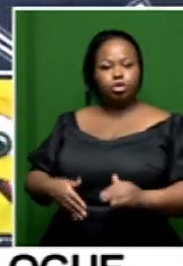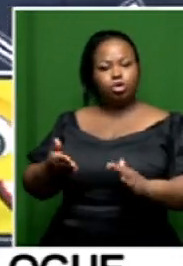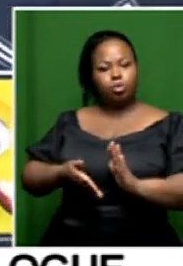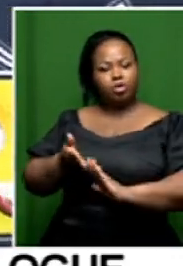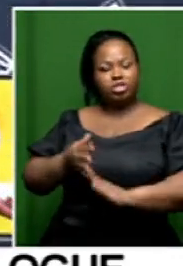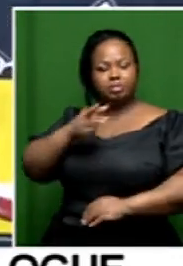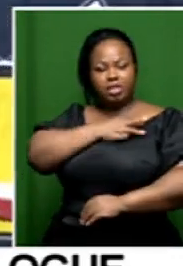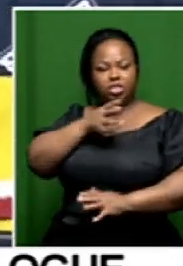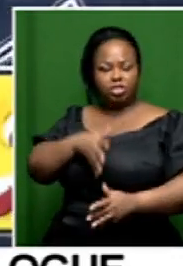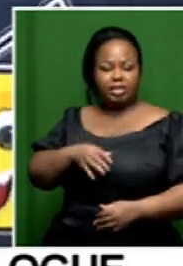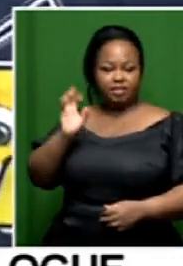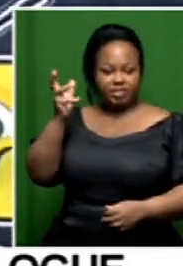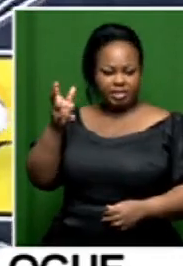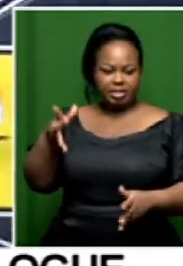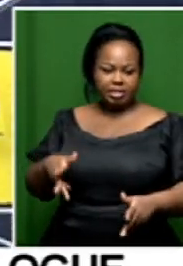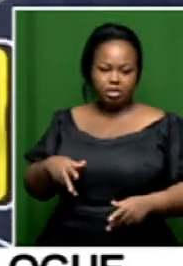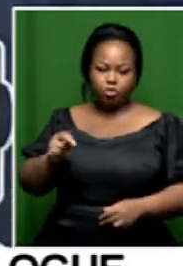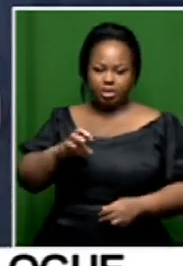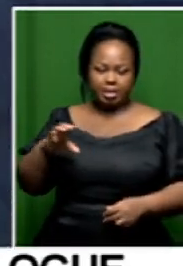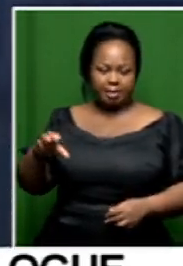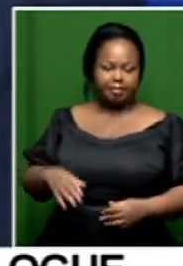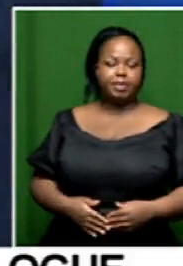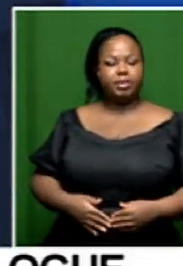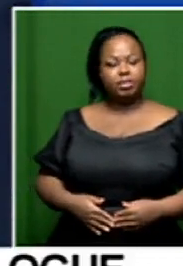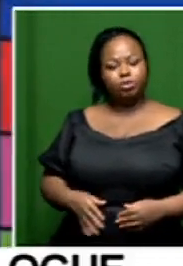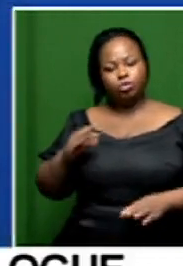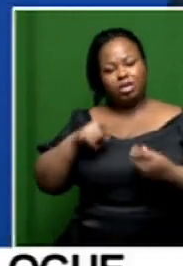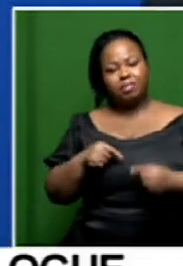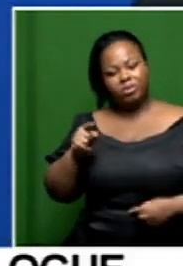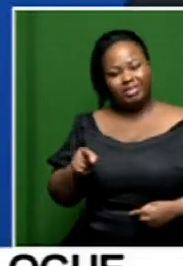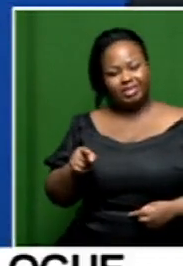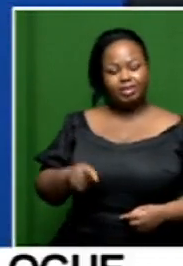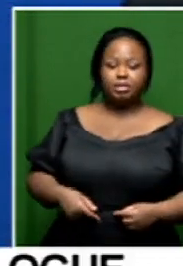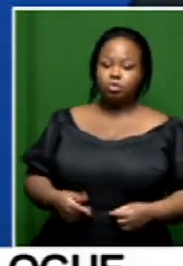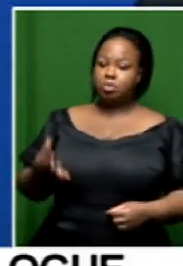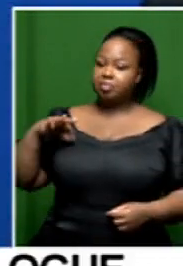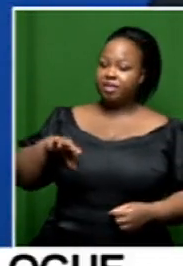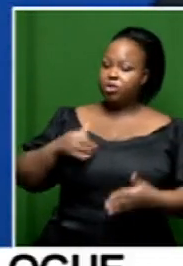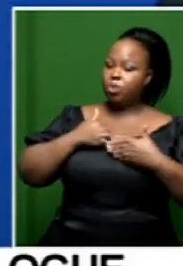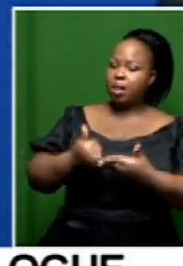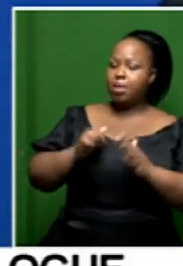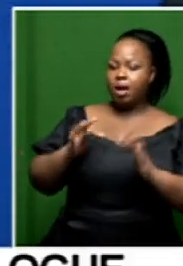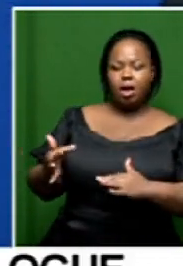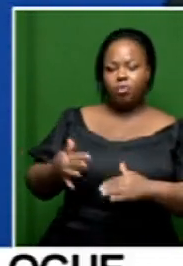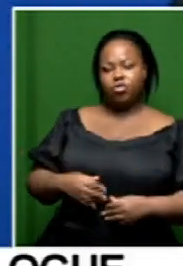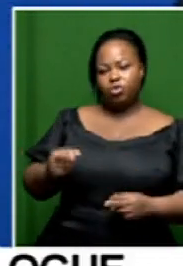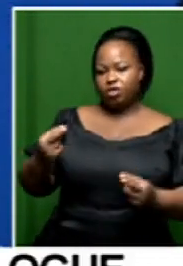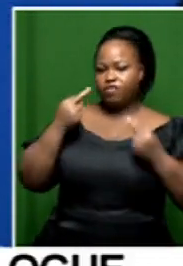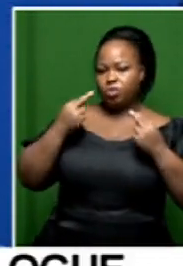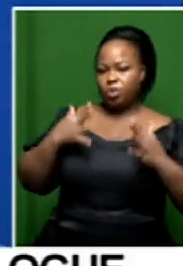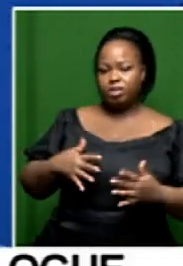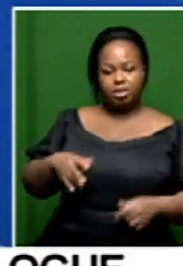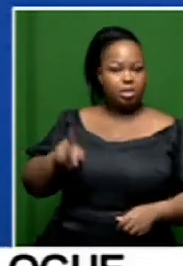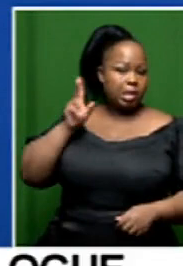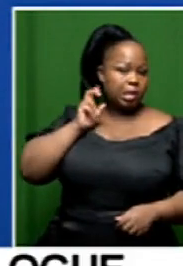manager in the Free State and the Northern Cape to talk about how this will benefit viewers and listeners